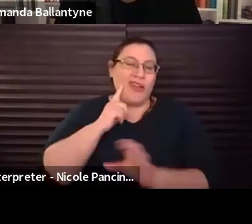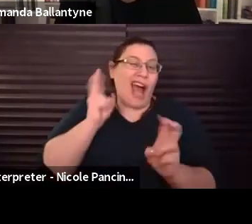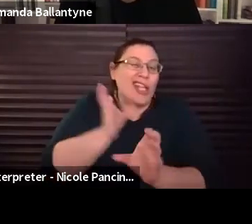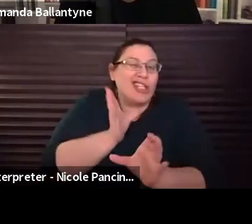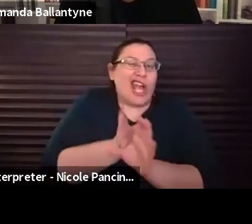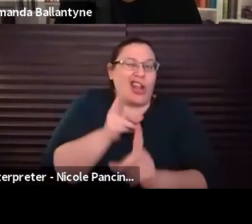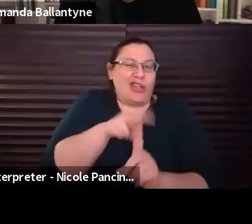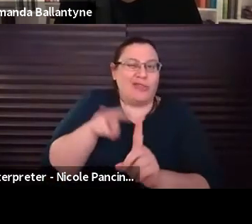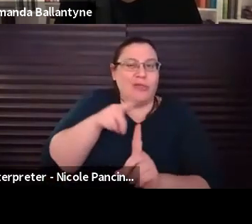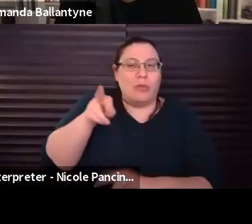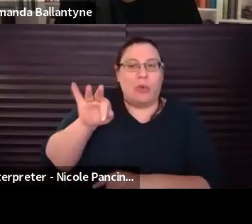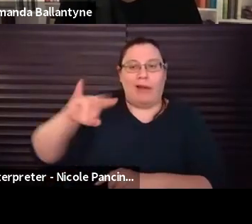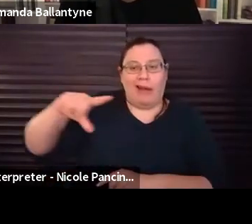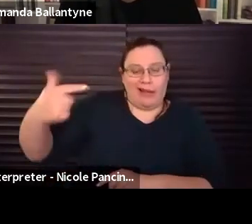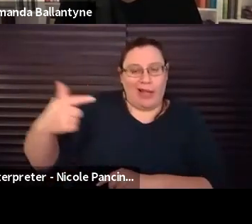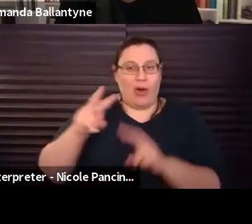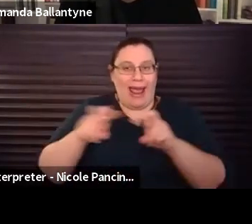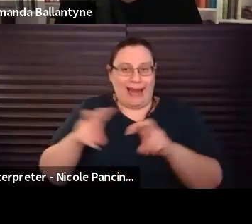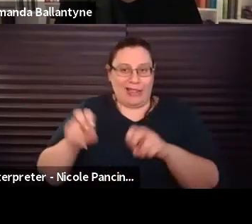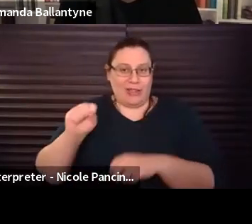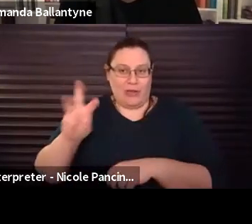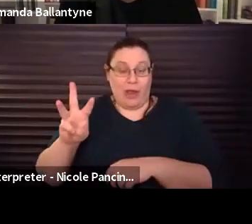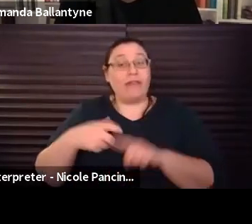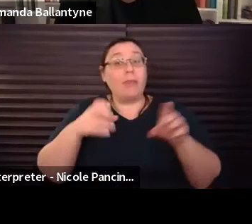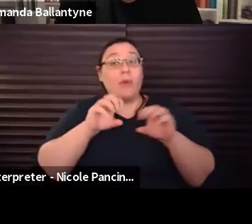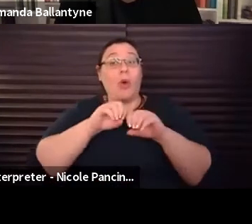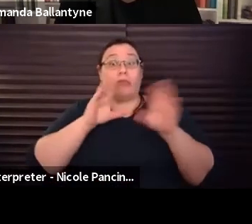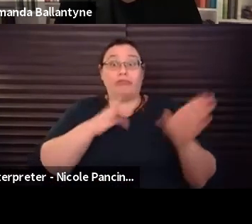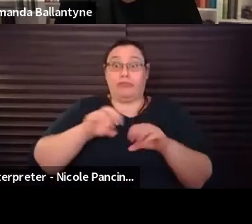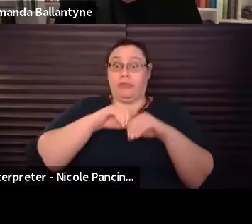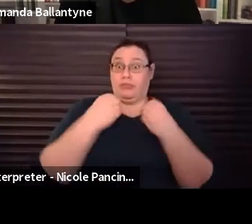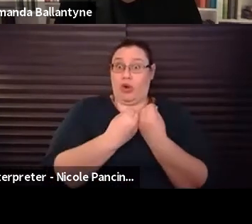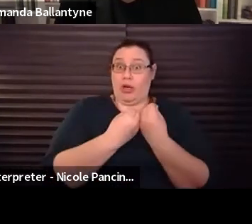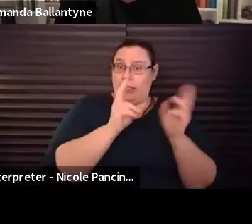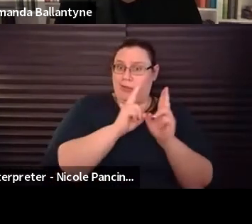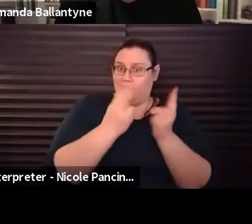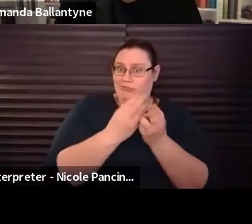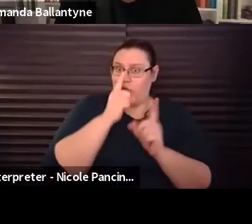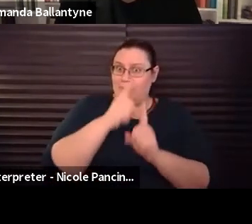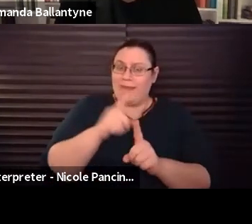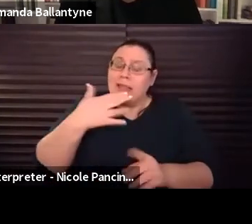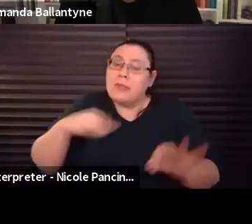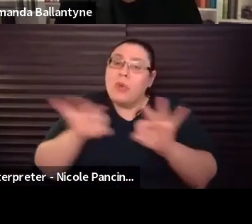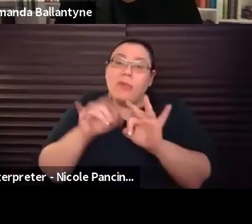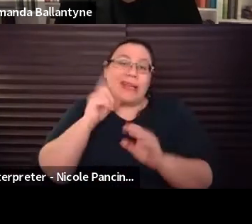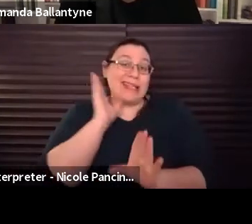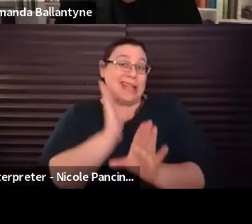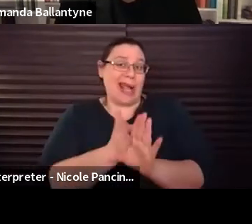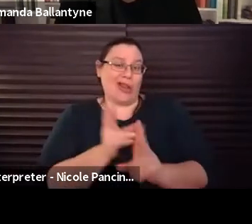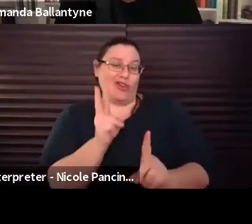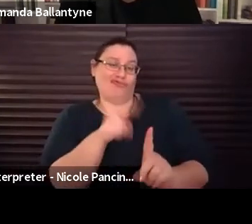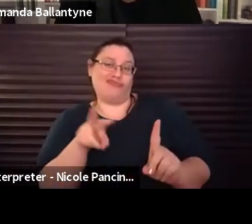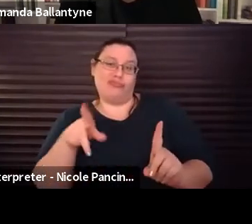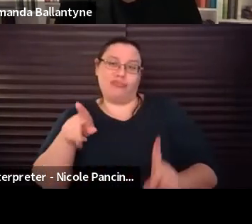behavioral analytics software, which from an organizing perspective is really important because so much of that psychological profiling is really,